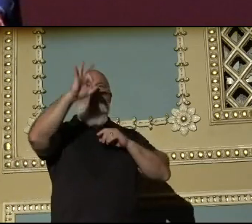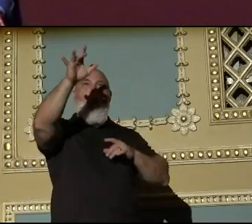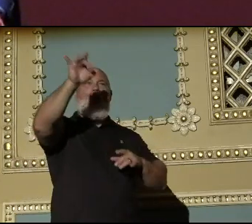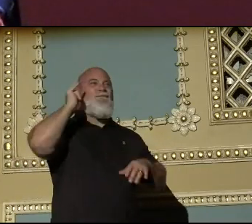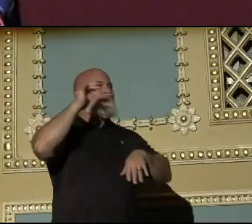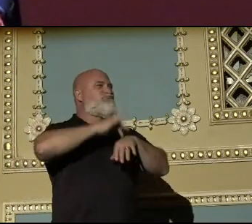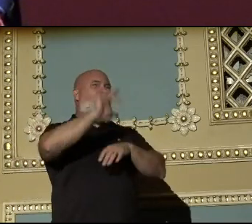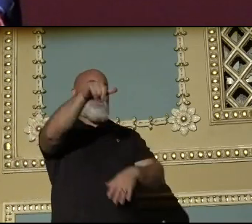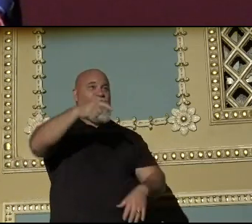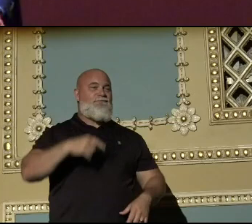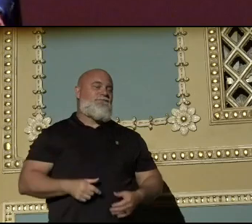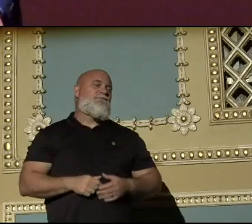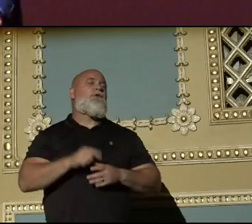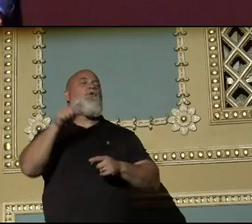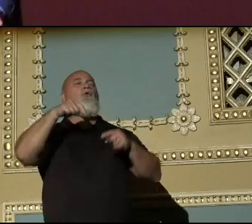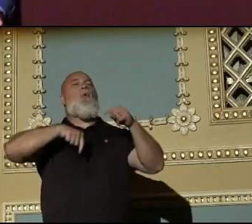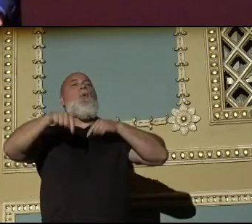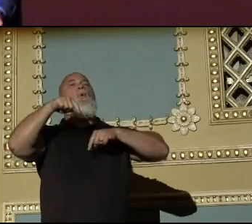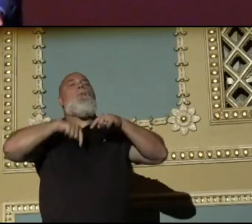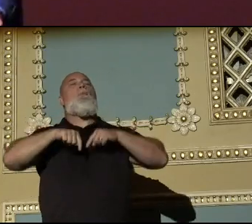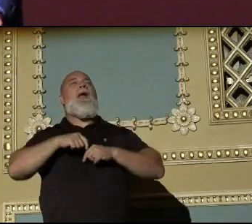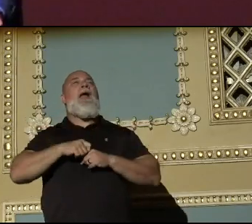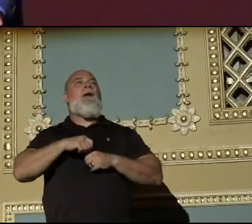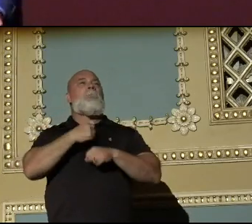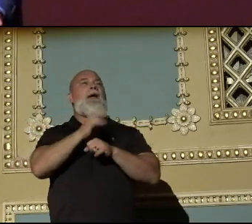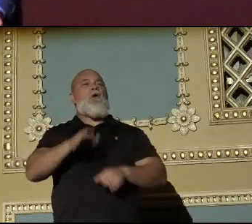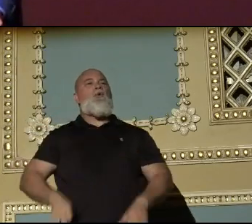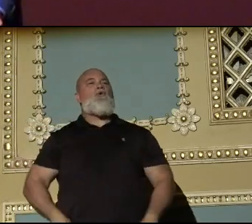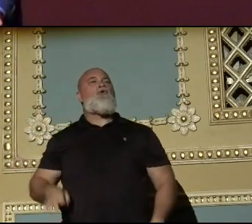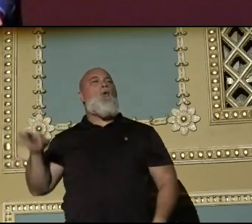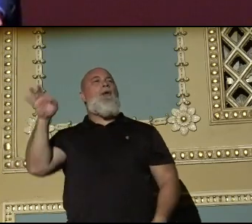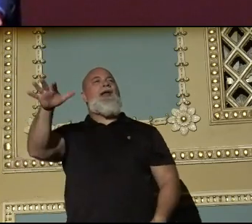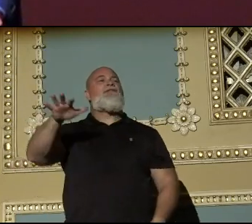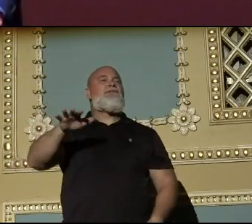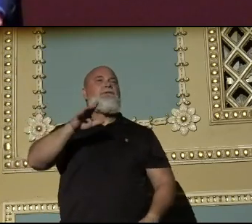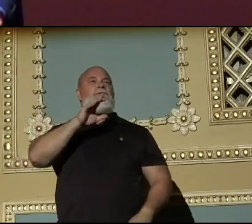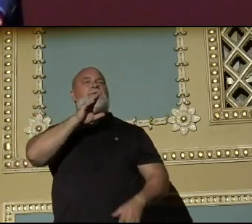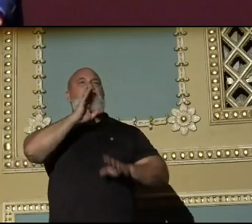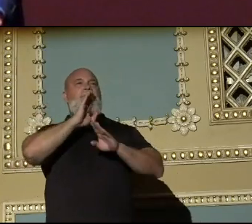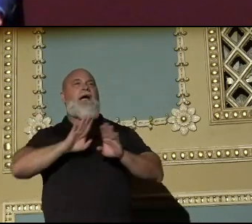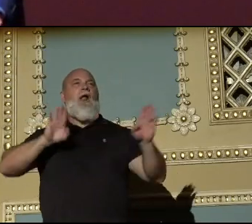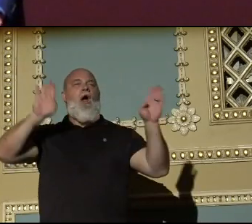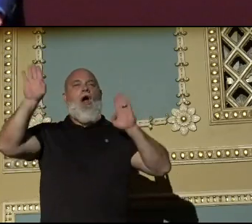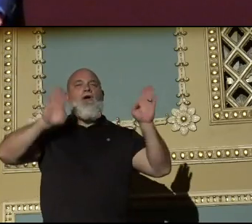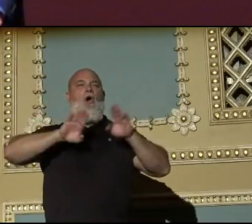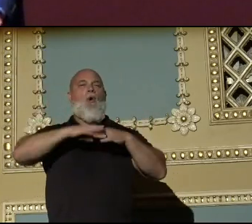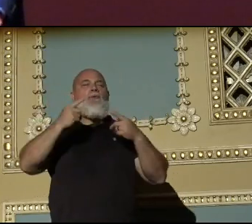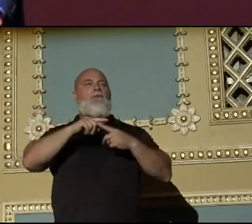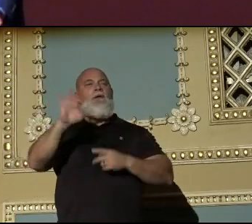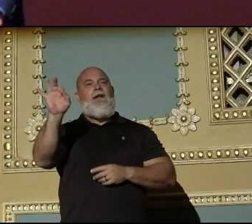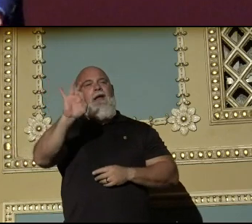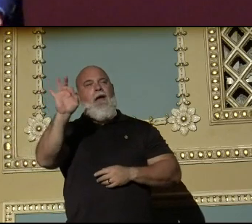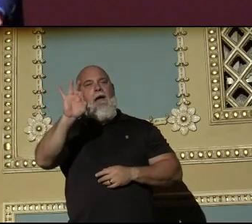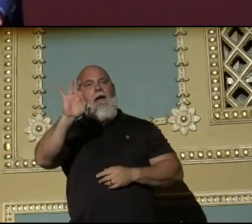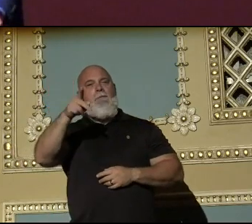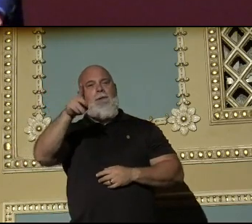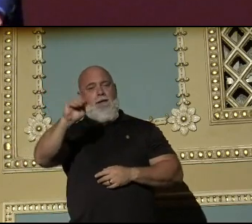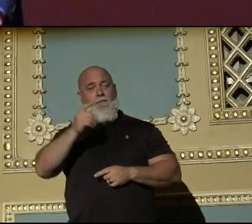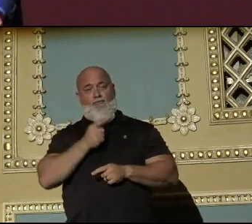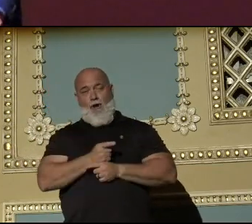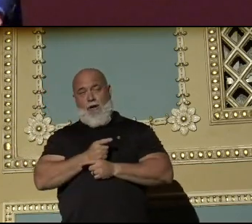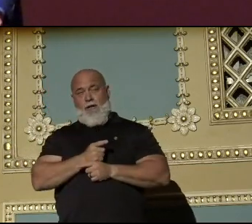tell you what, you can go back and make your donations. The silent auction is open until 9 p.m. if I'm not mistaken,